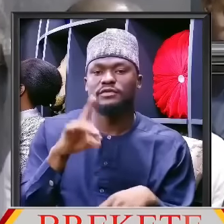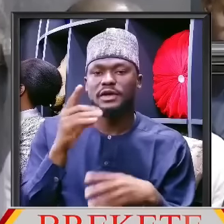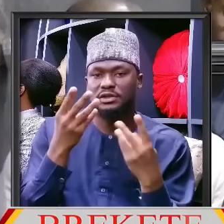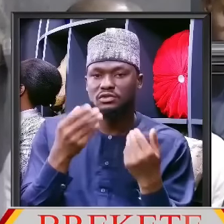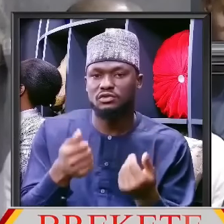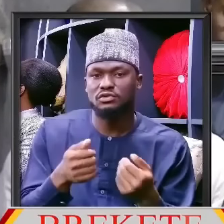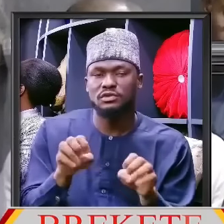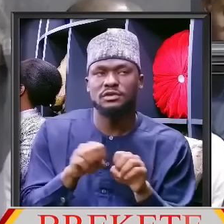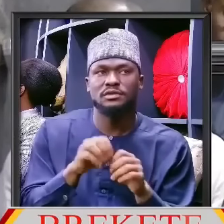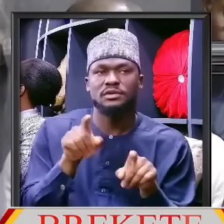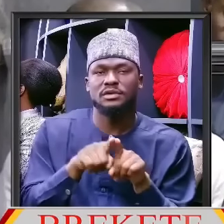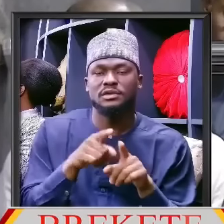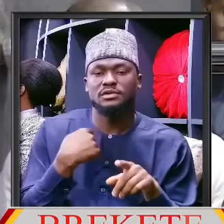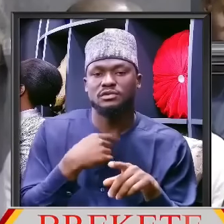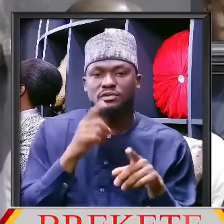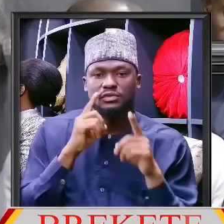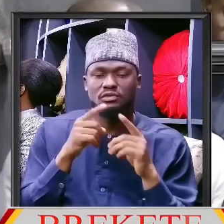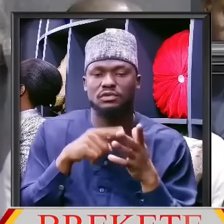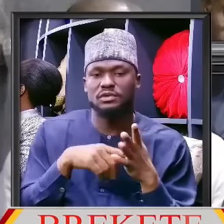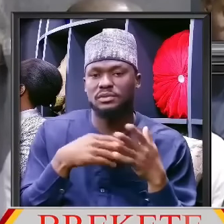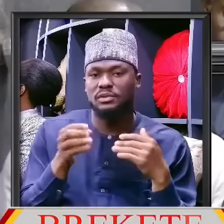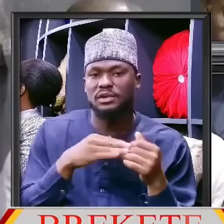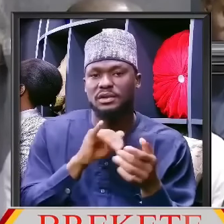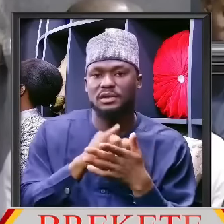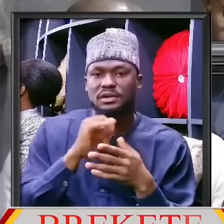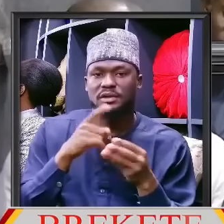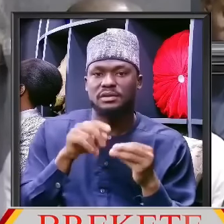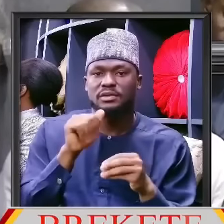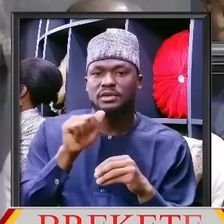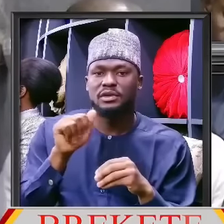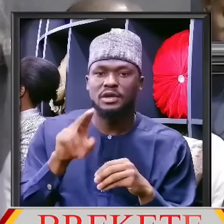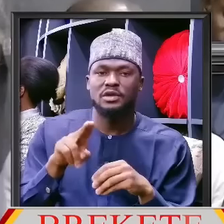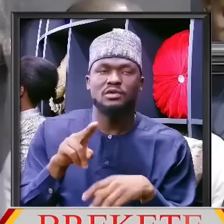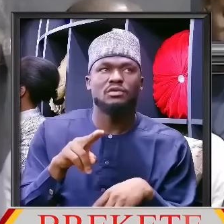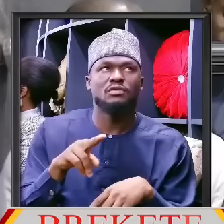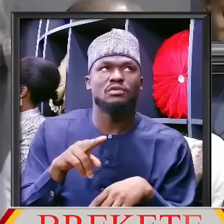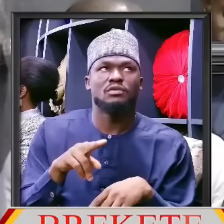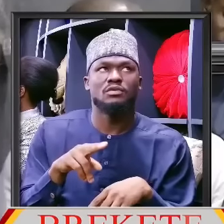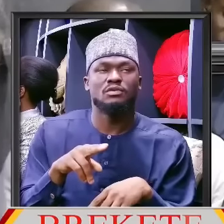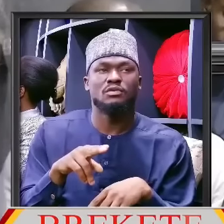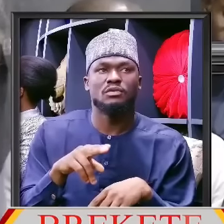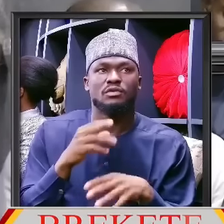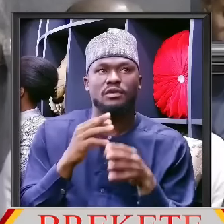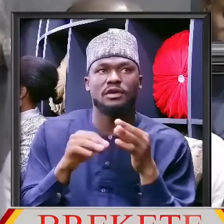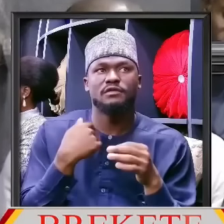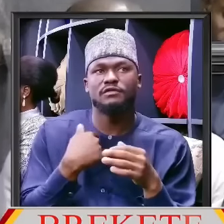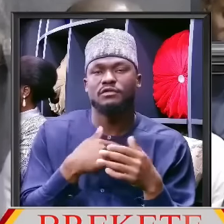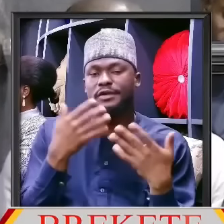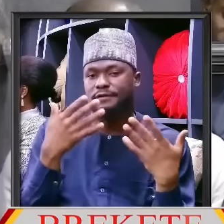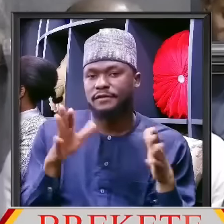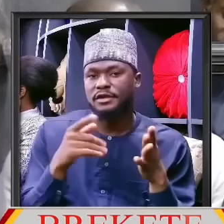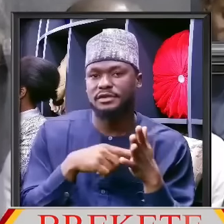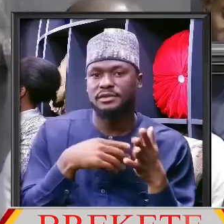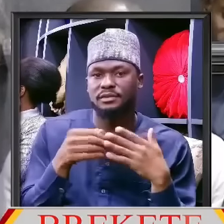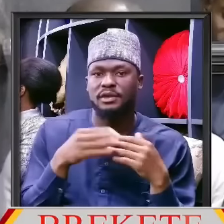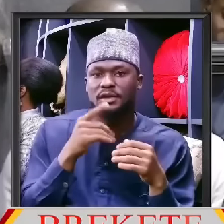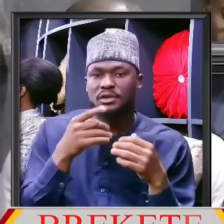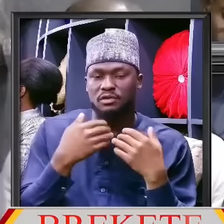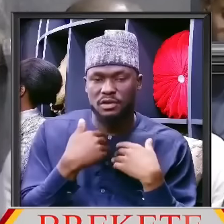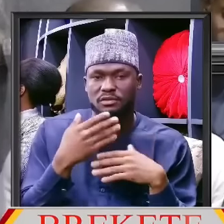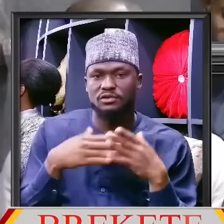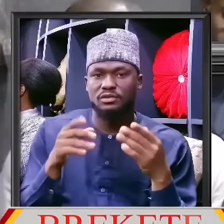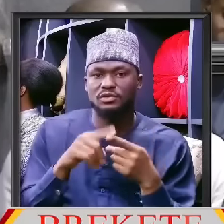solution. Even as we they talk about this matter now, we concern Ambrose Alli University, Epoma. If we finish this matter or not get